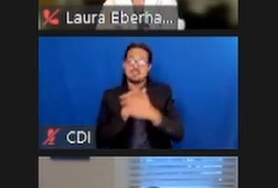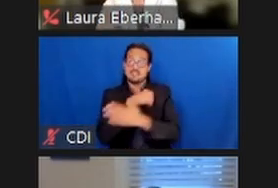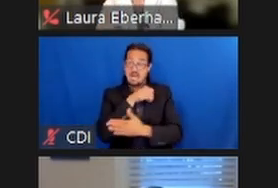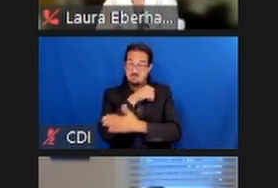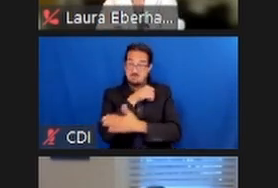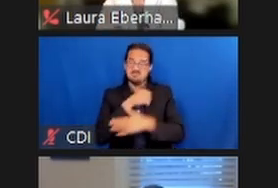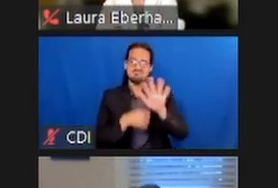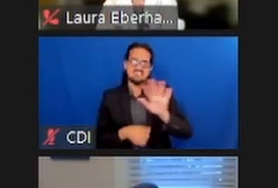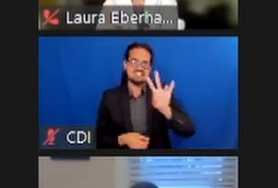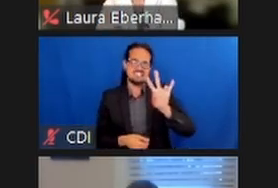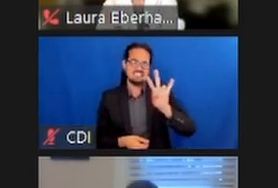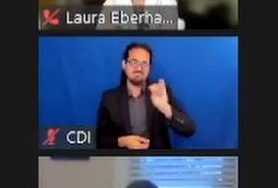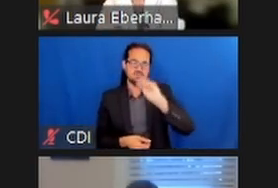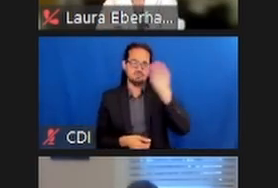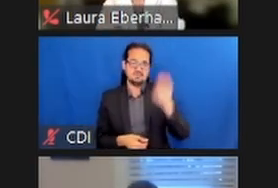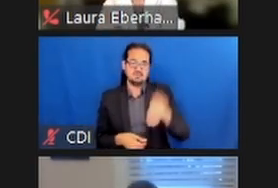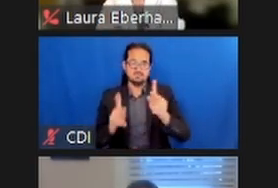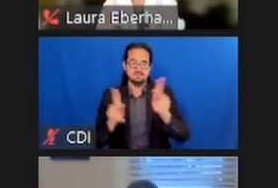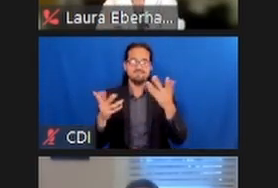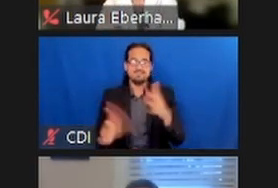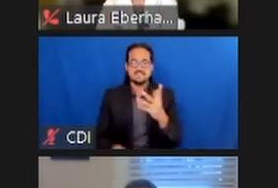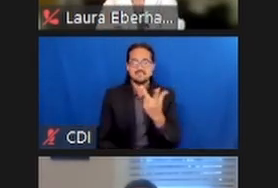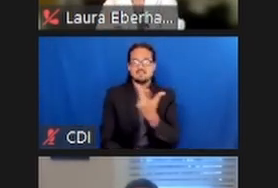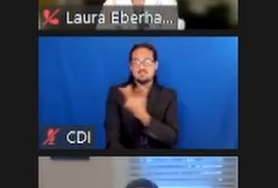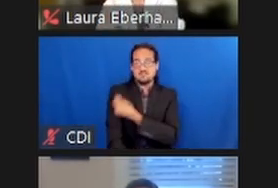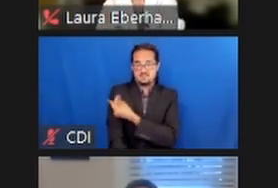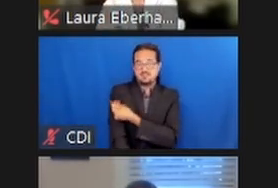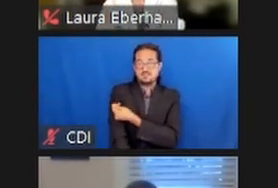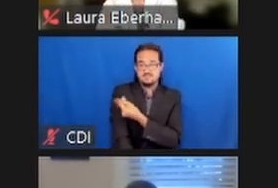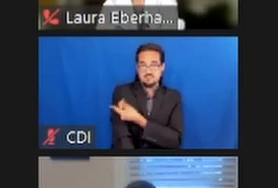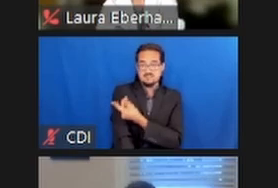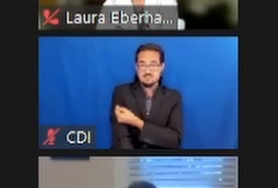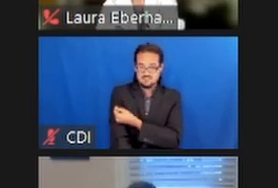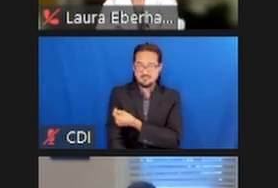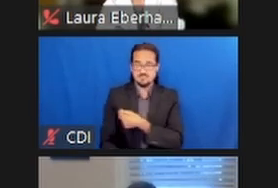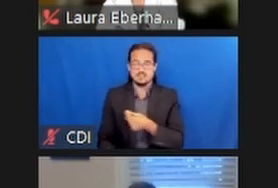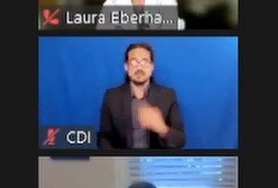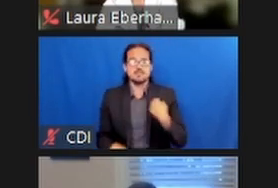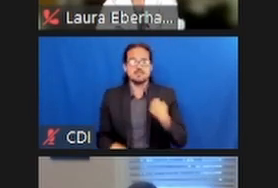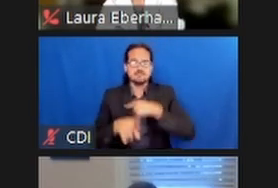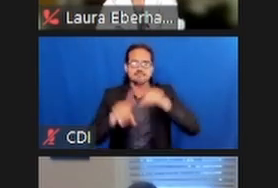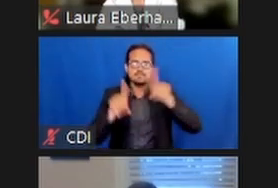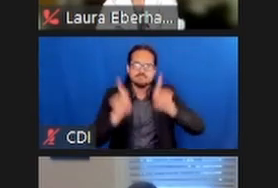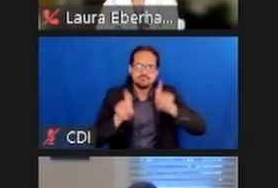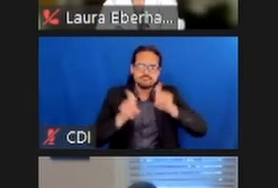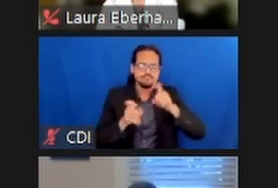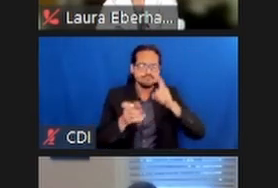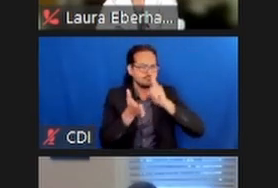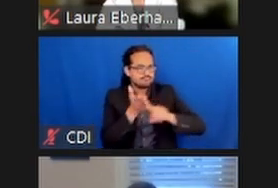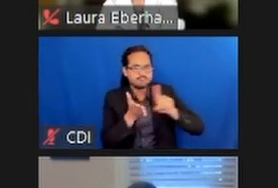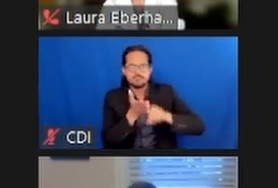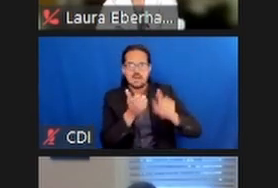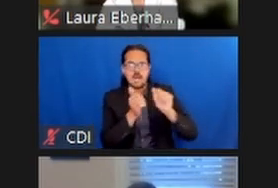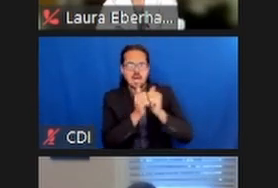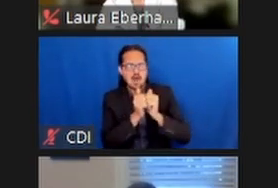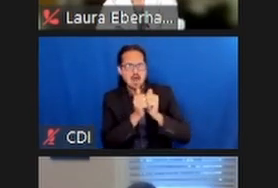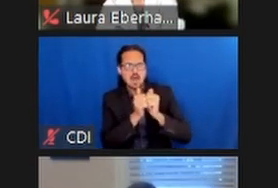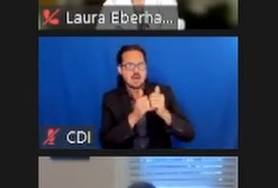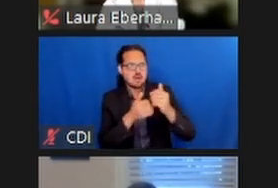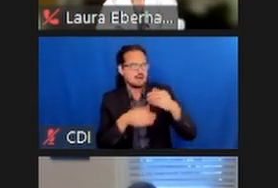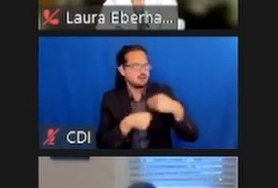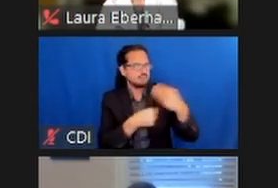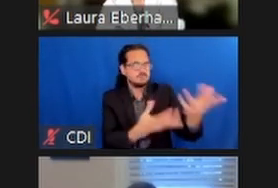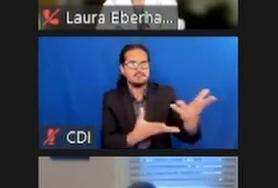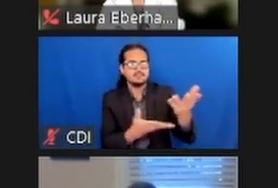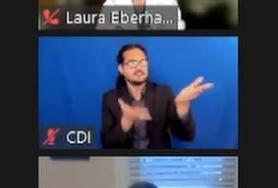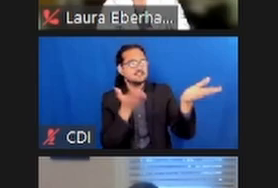we were delivering services and how we need to change the way we are delivering services. From the remote use of Zoom and